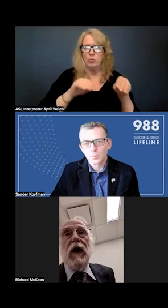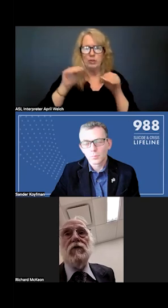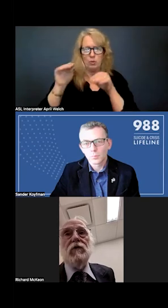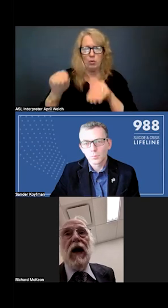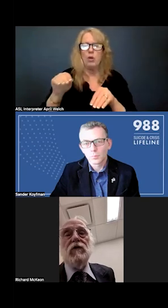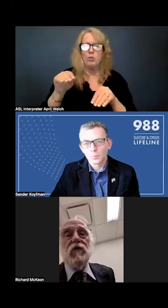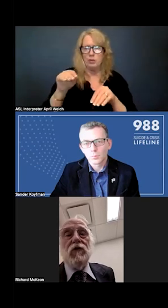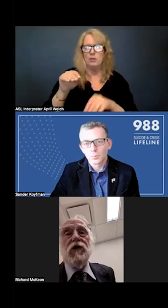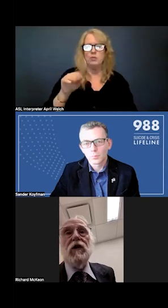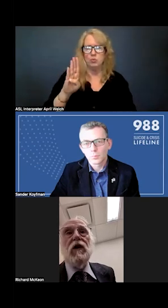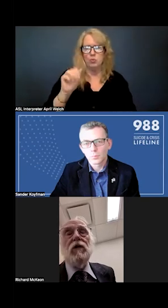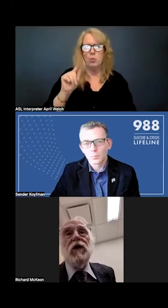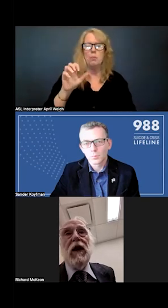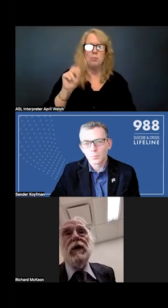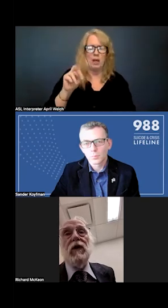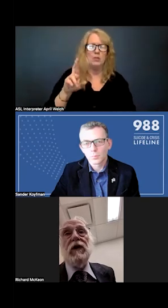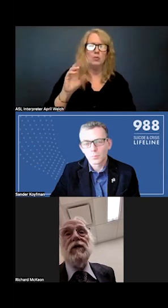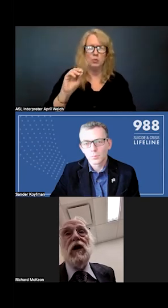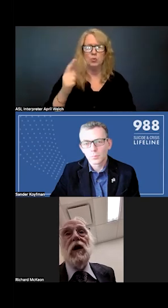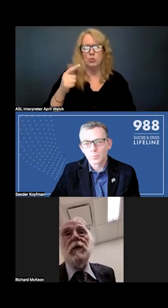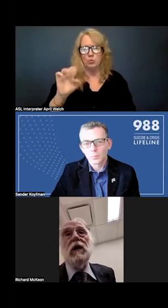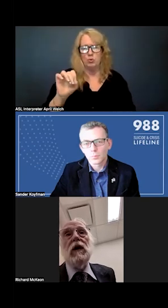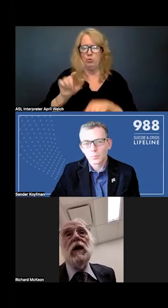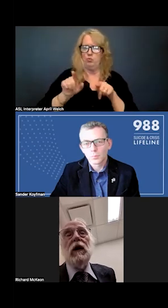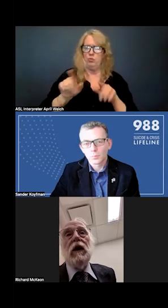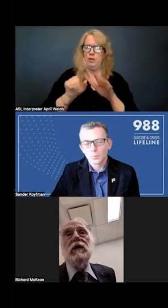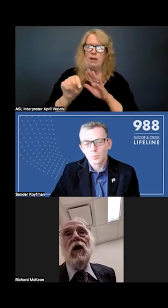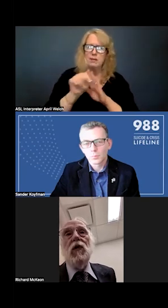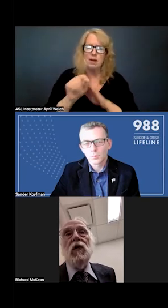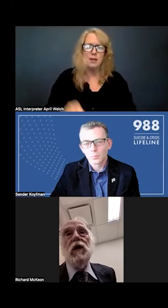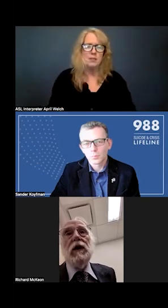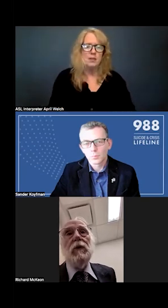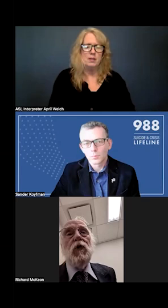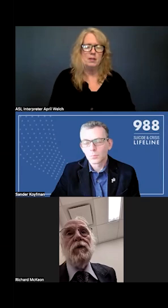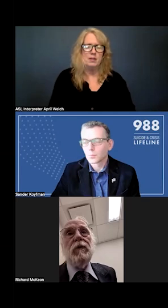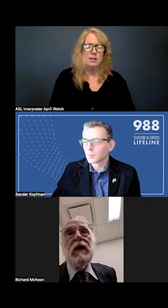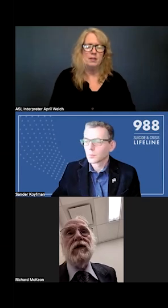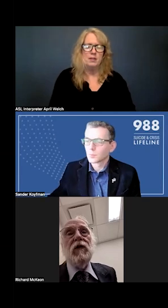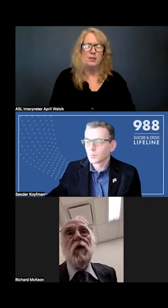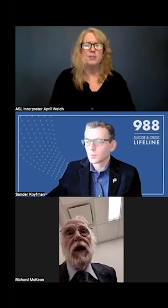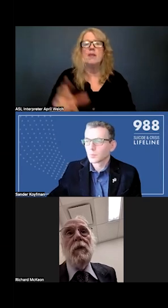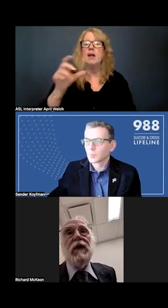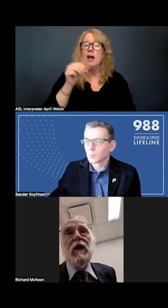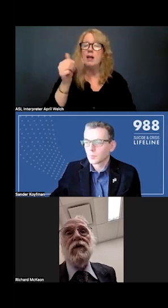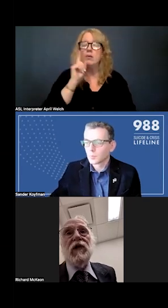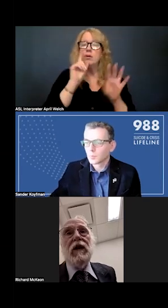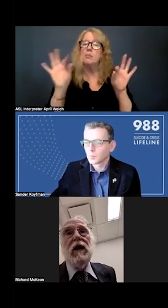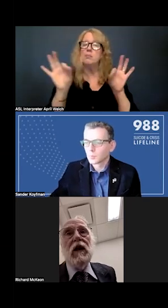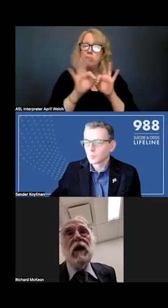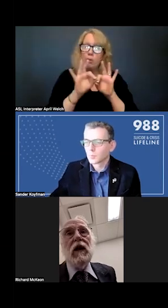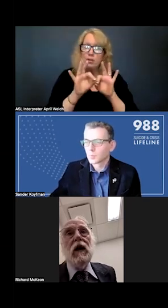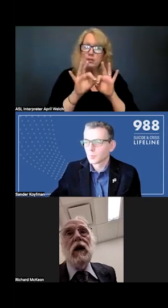to Baton Rouge for that period of time. Another really important piece of what happened then was